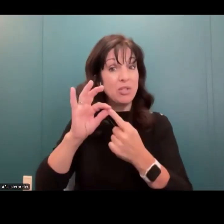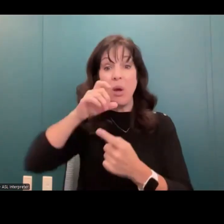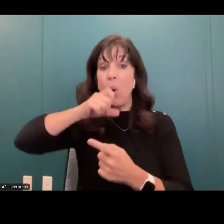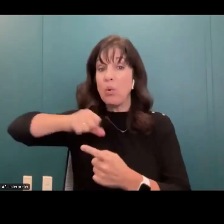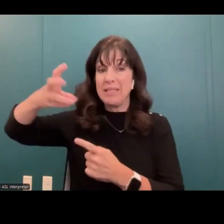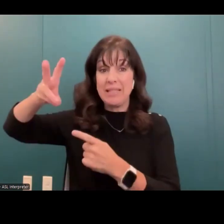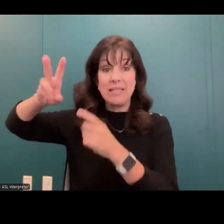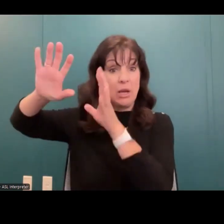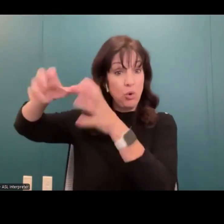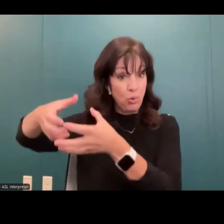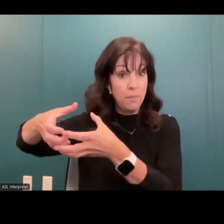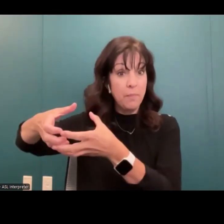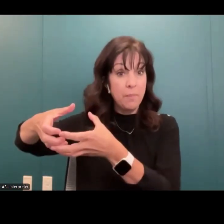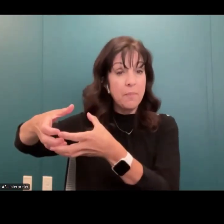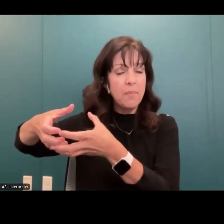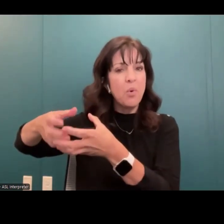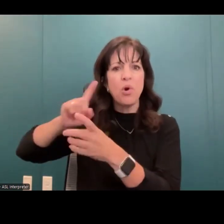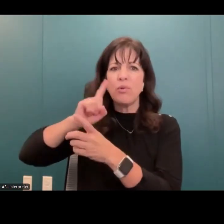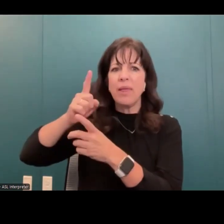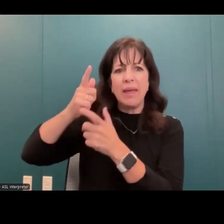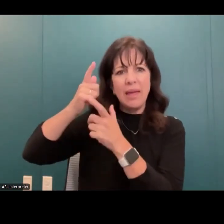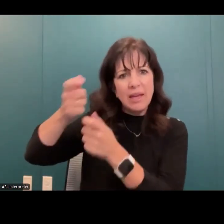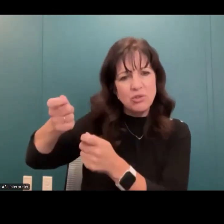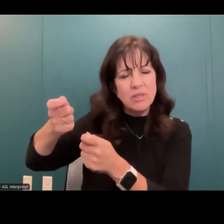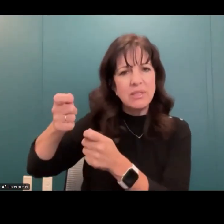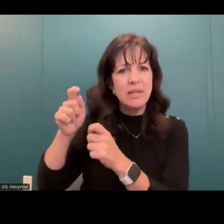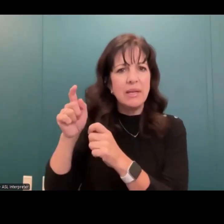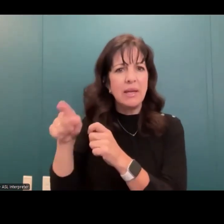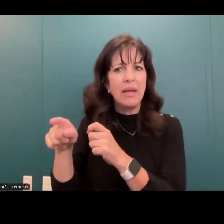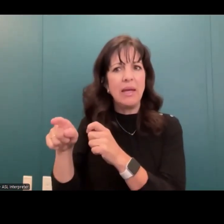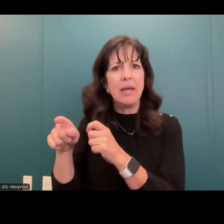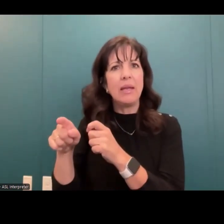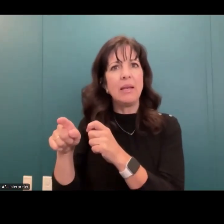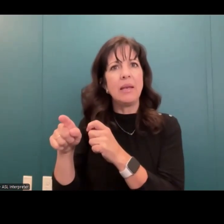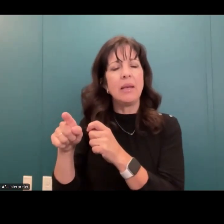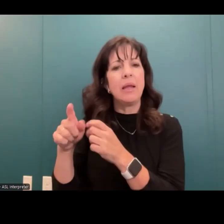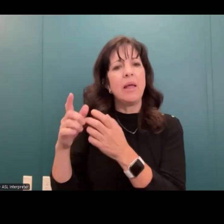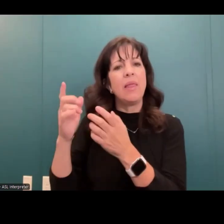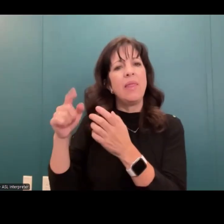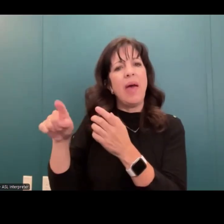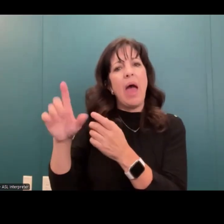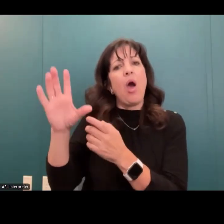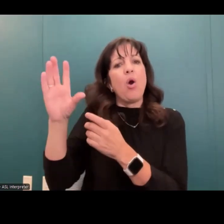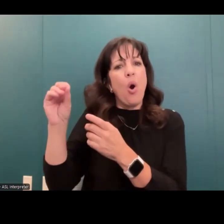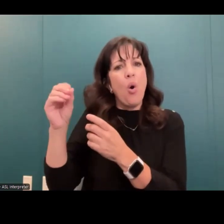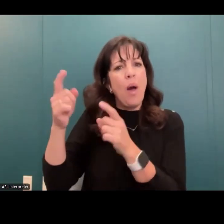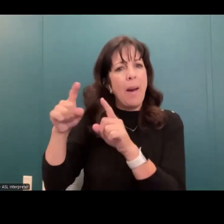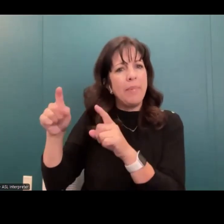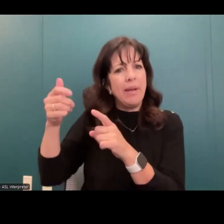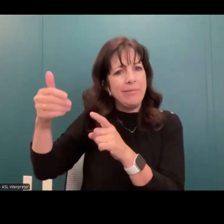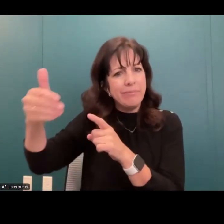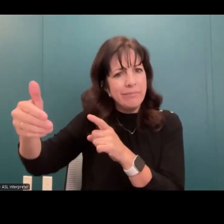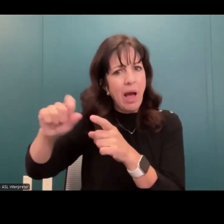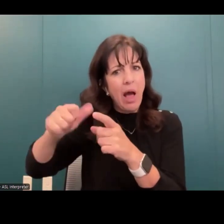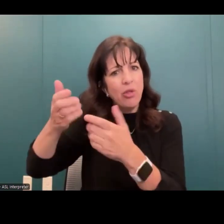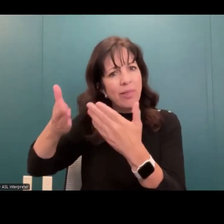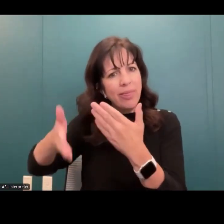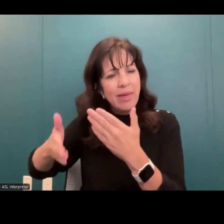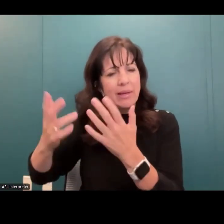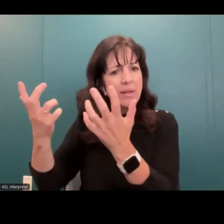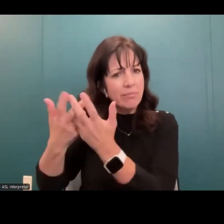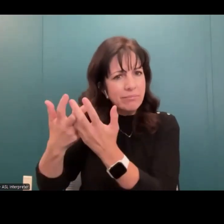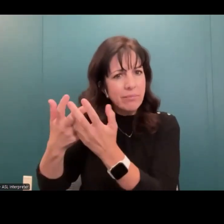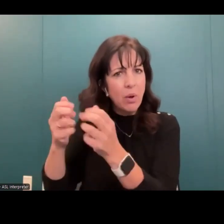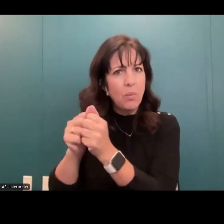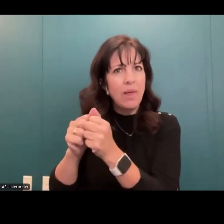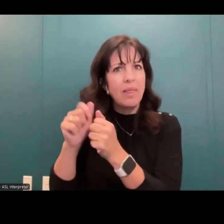16-year-olds, again, because we're really interested in co-occurring conditions and other outcomes among